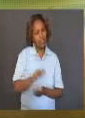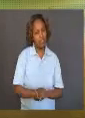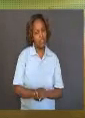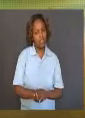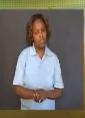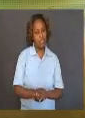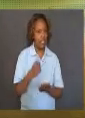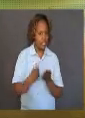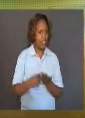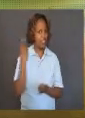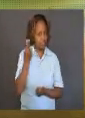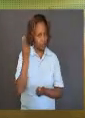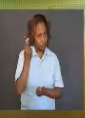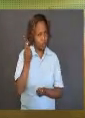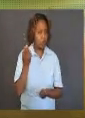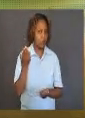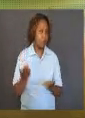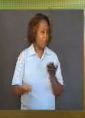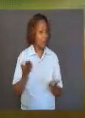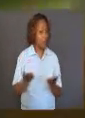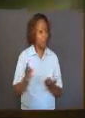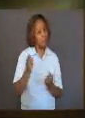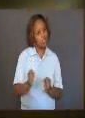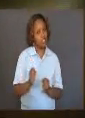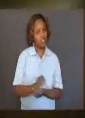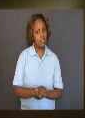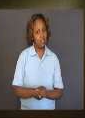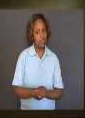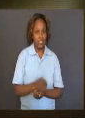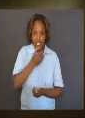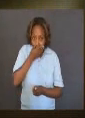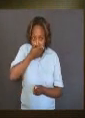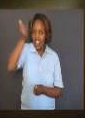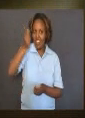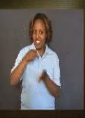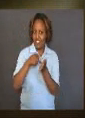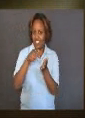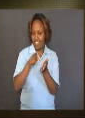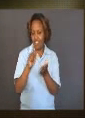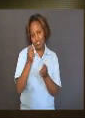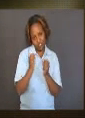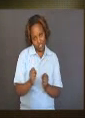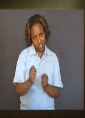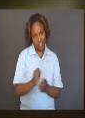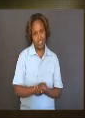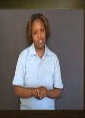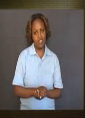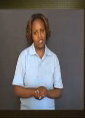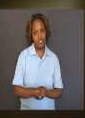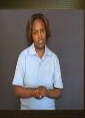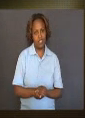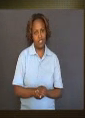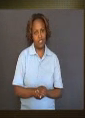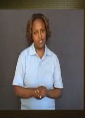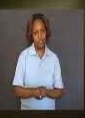These benefits could include better pay and increased